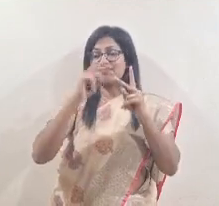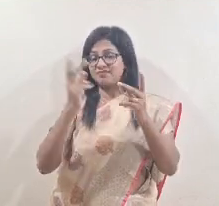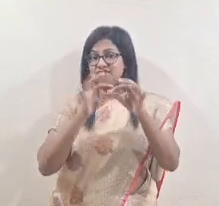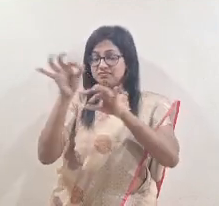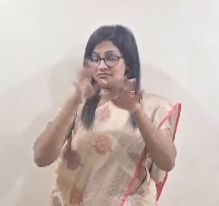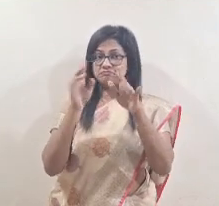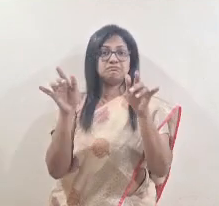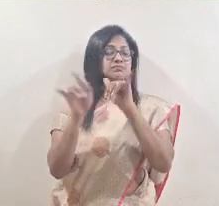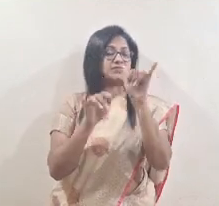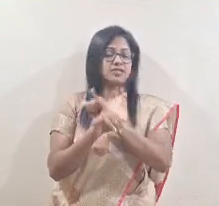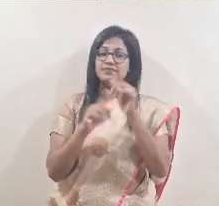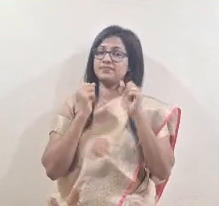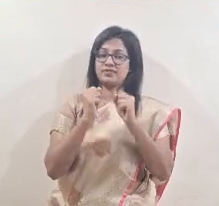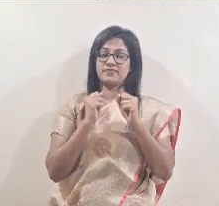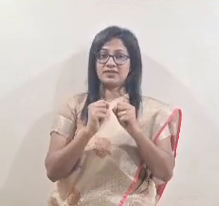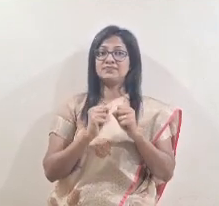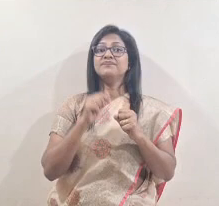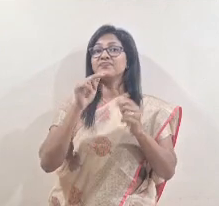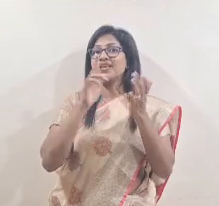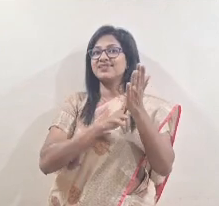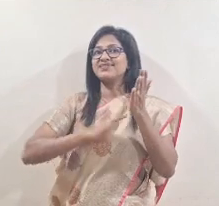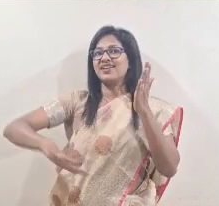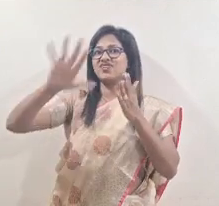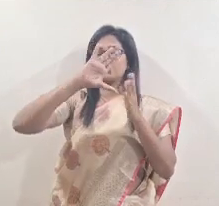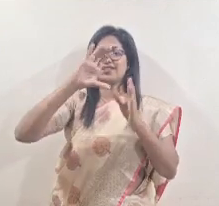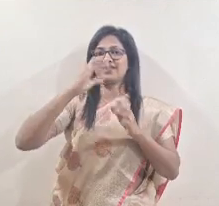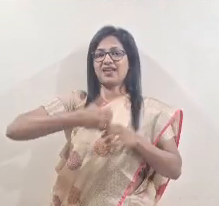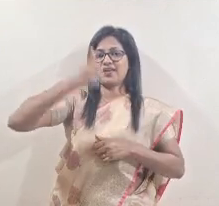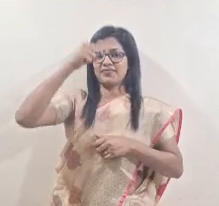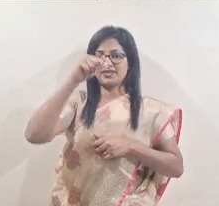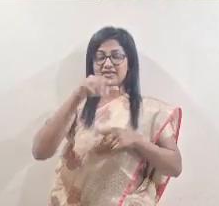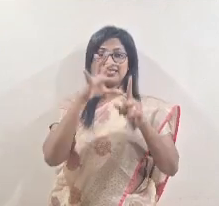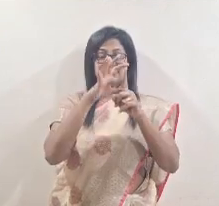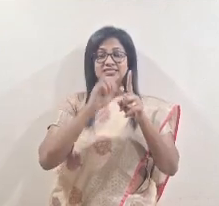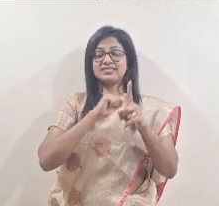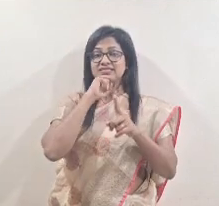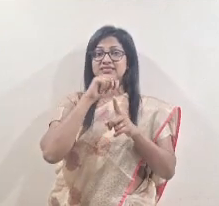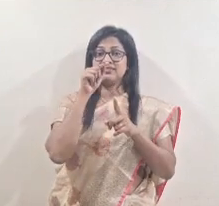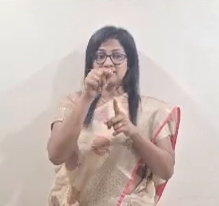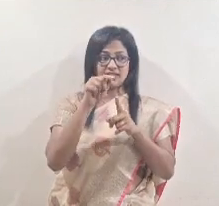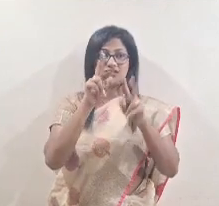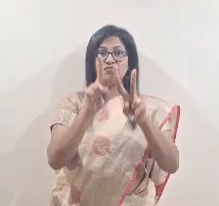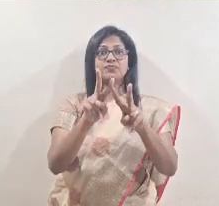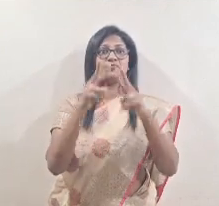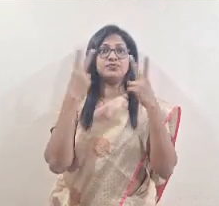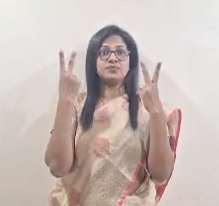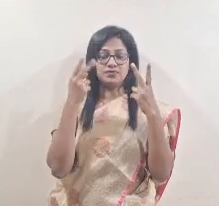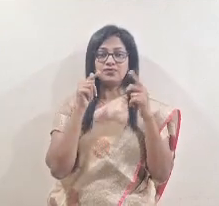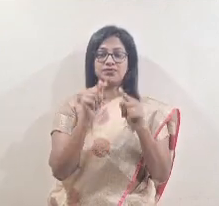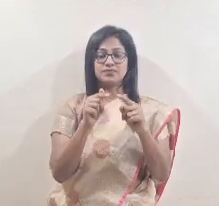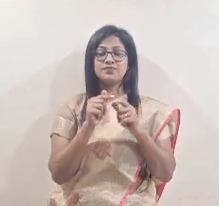quite difficult. And being a national capital, Delhi has a unique